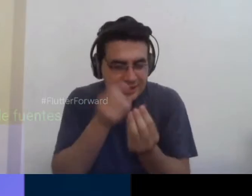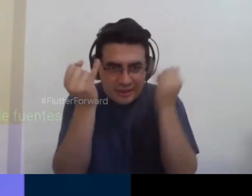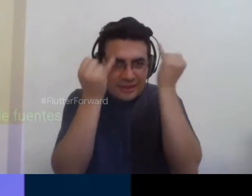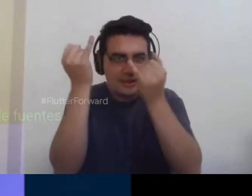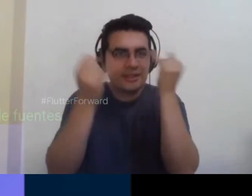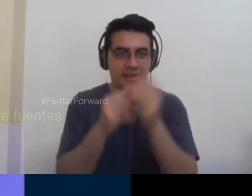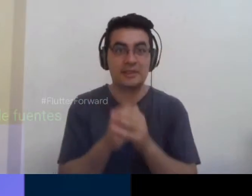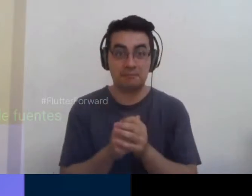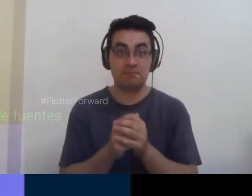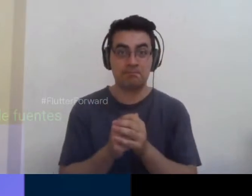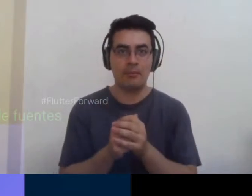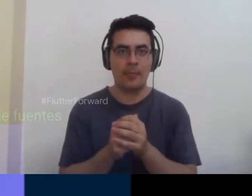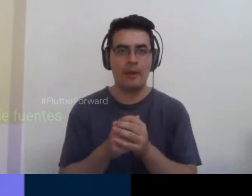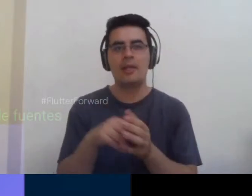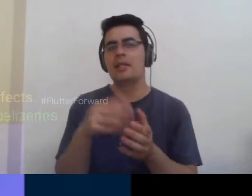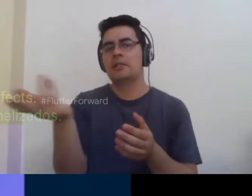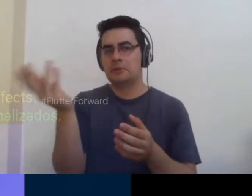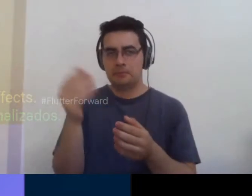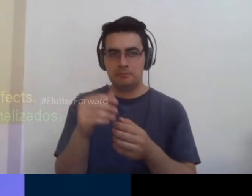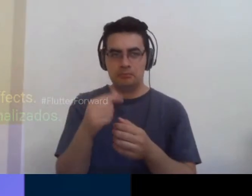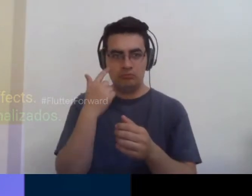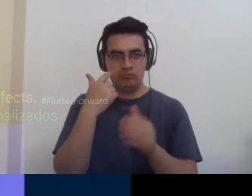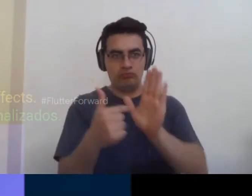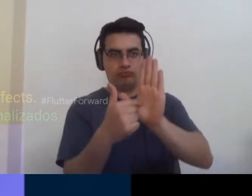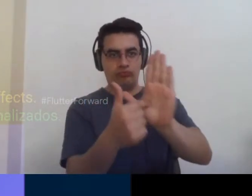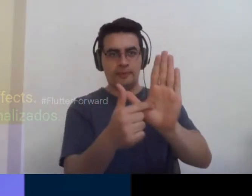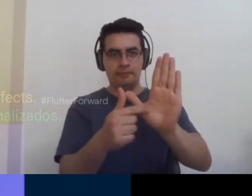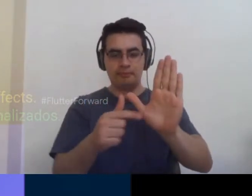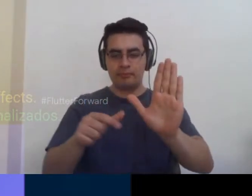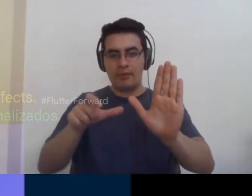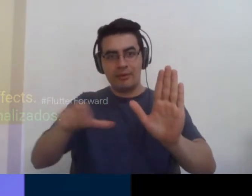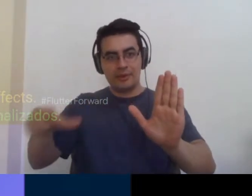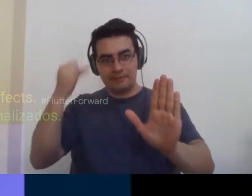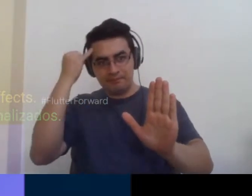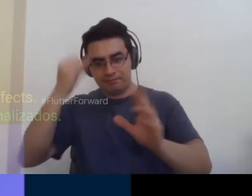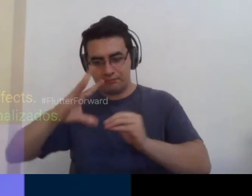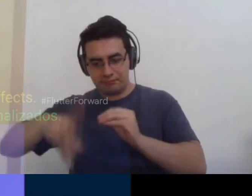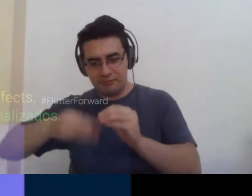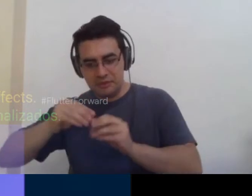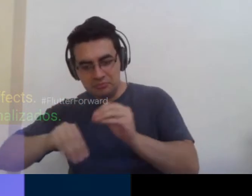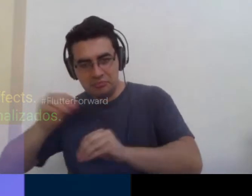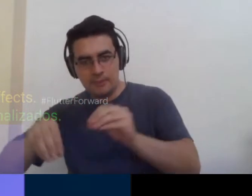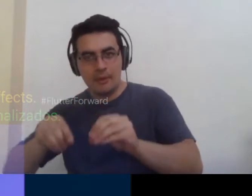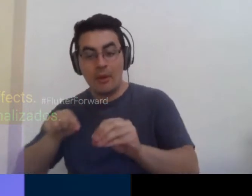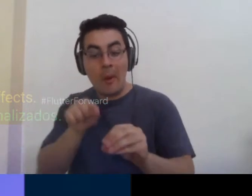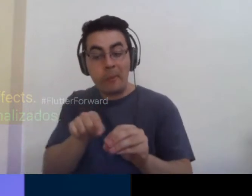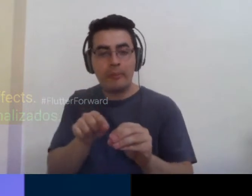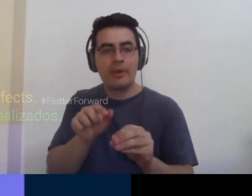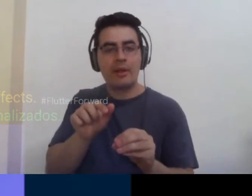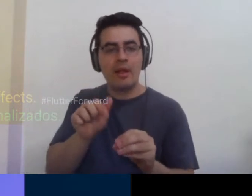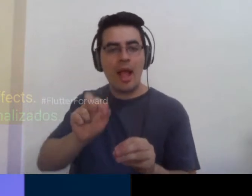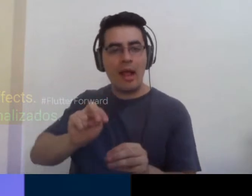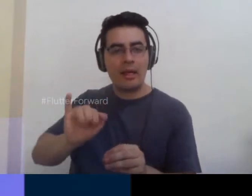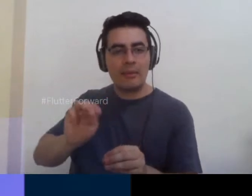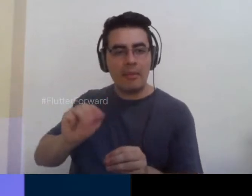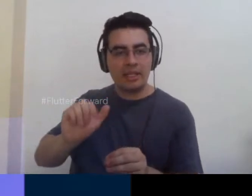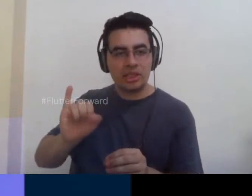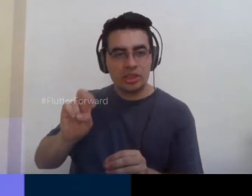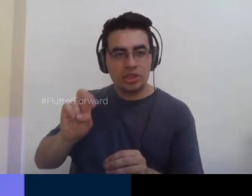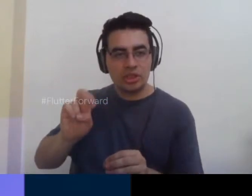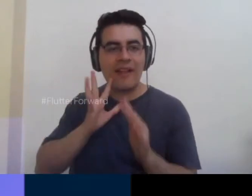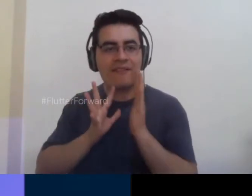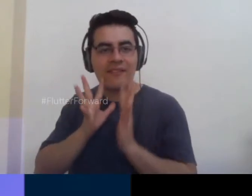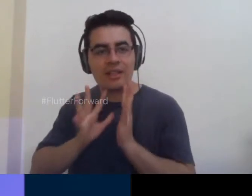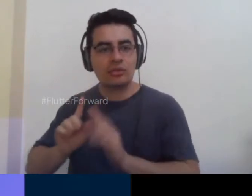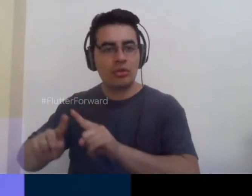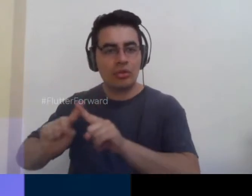working on a fictional font-themed puzzle app with complex animations and custom special effects. Now, this won't be